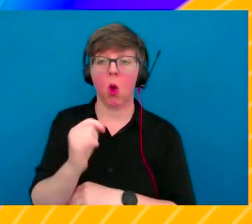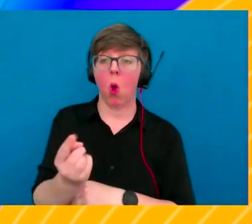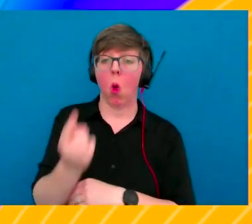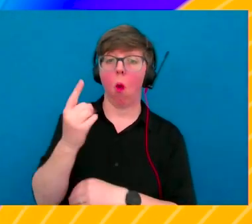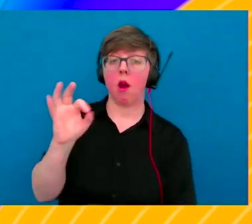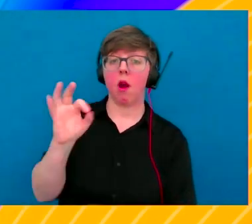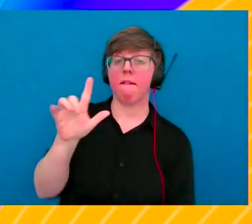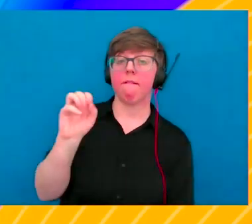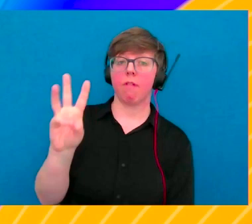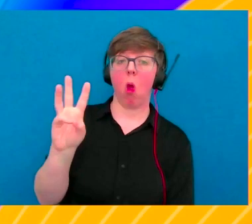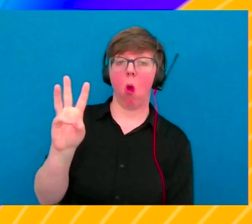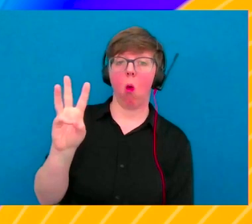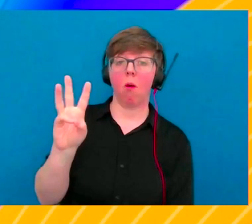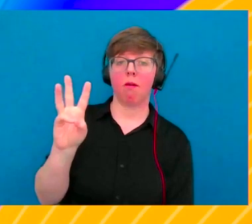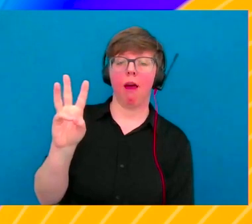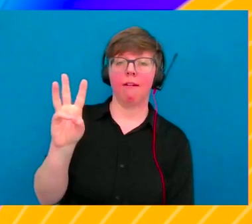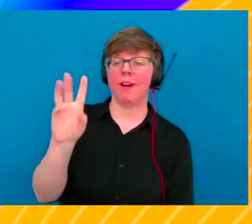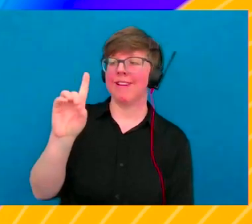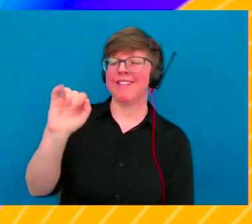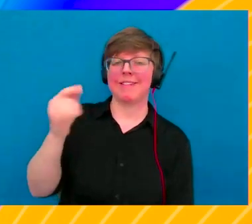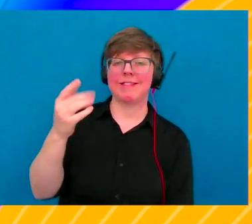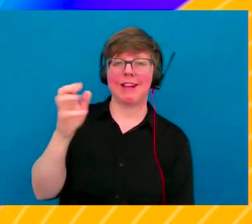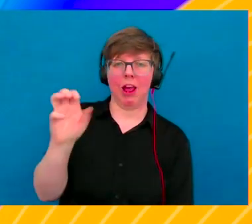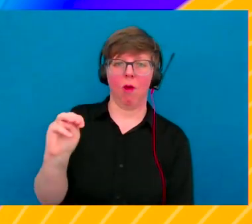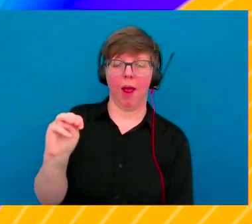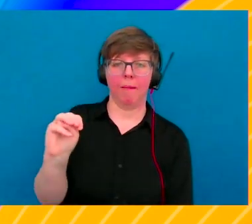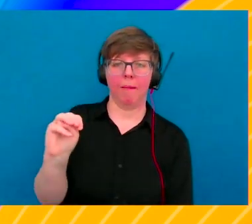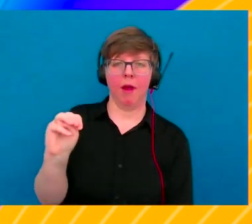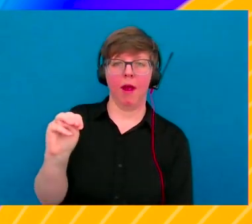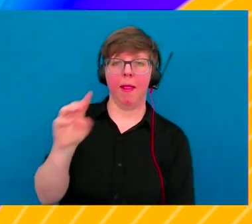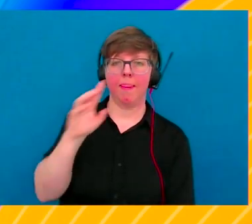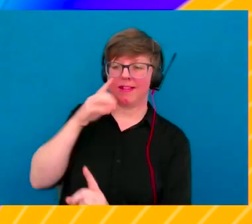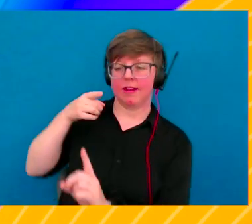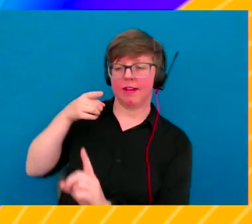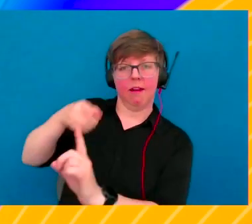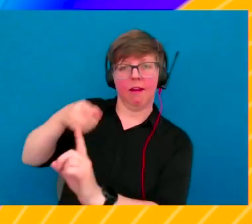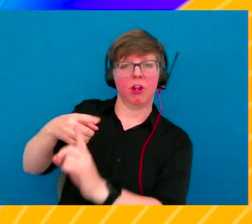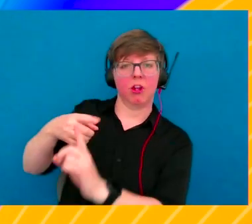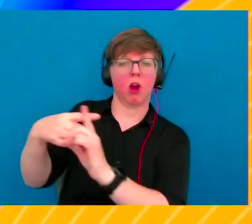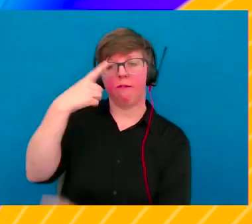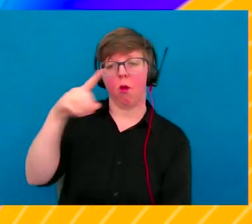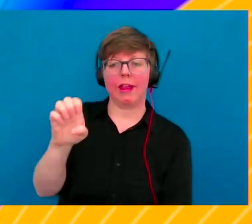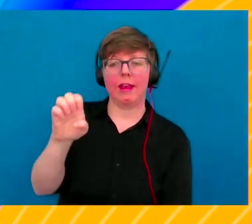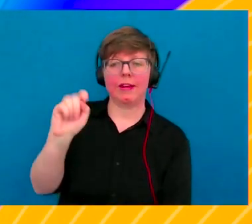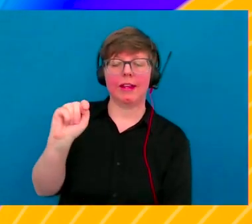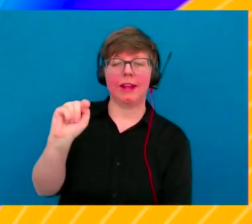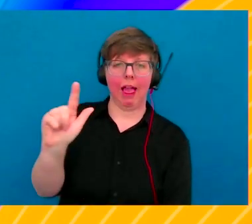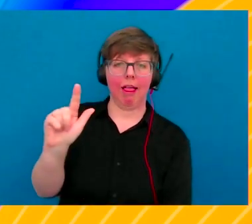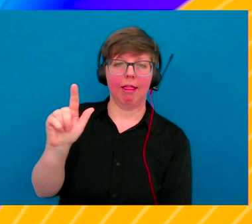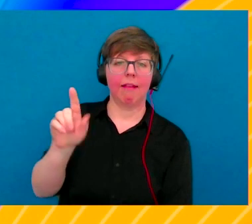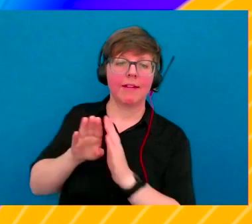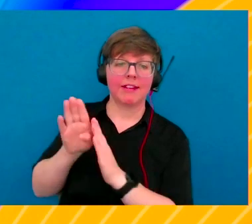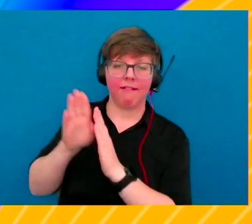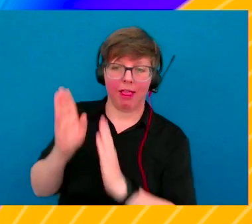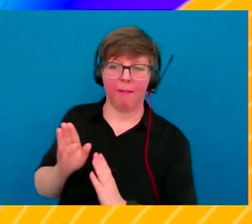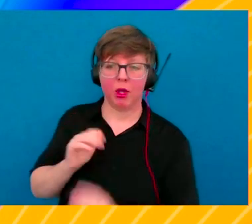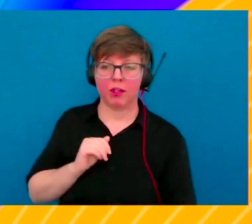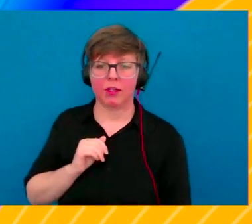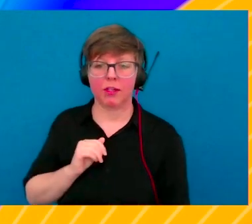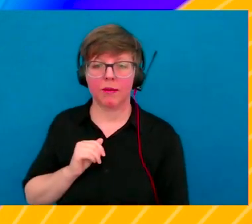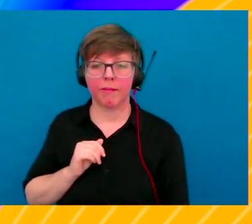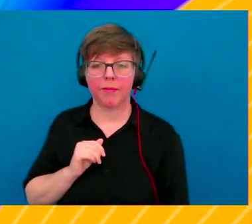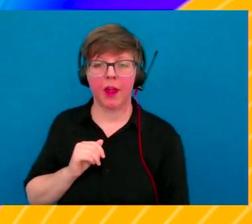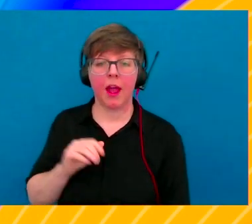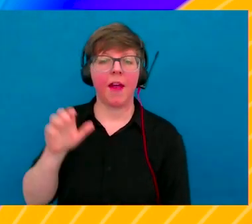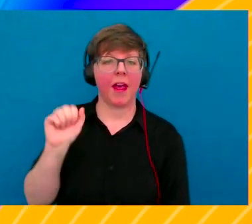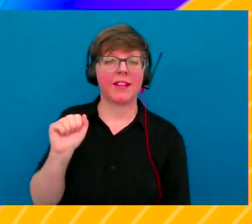interface that's targeted towards ETL developers, and that's AWS Glue Studio's Visual ETL interface.